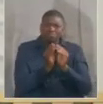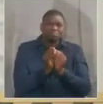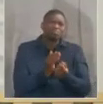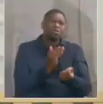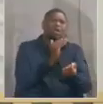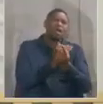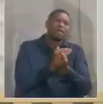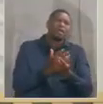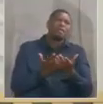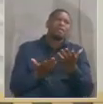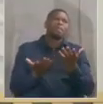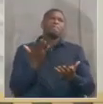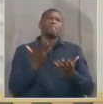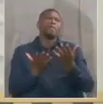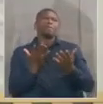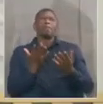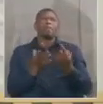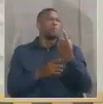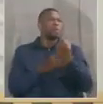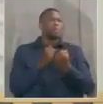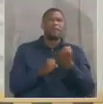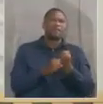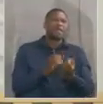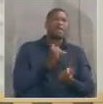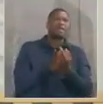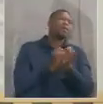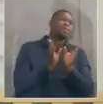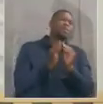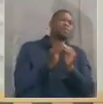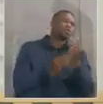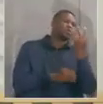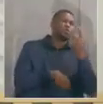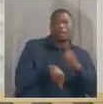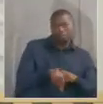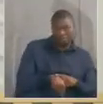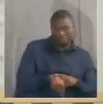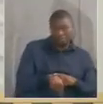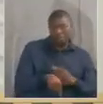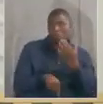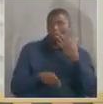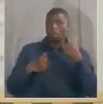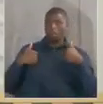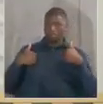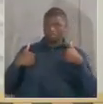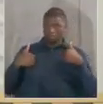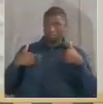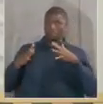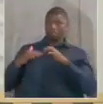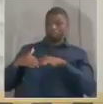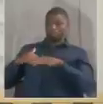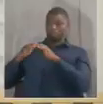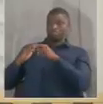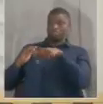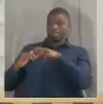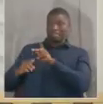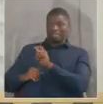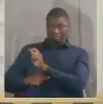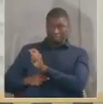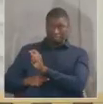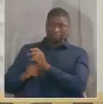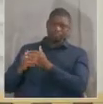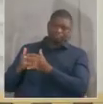one, maybe twice per year on the initial stages up until